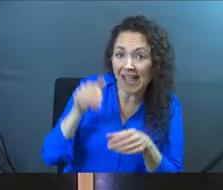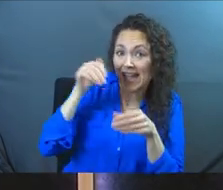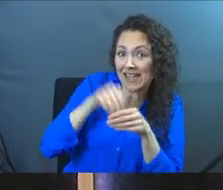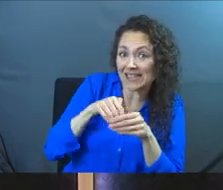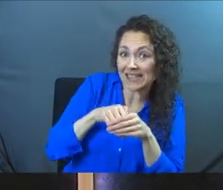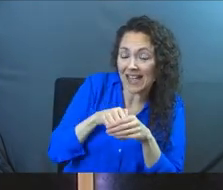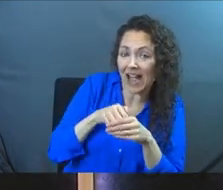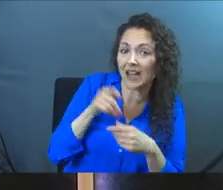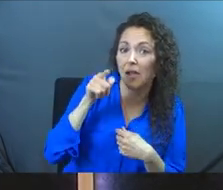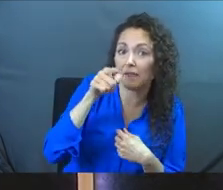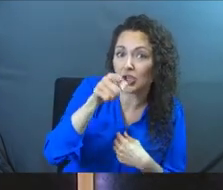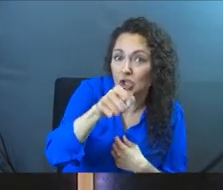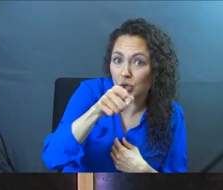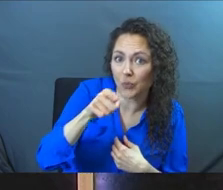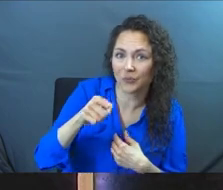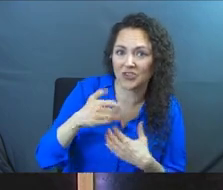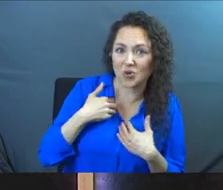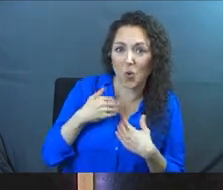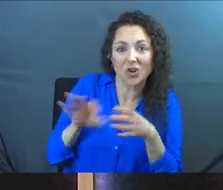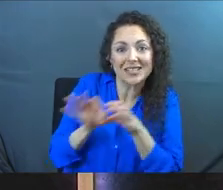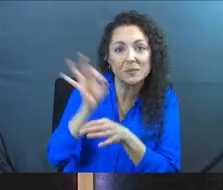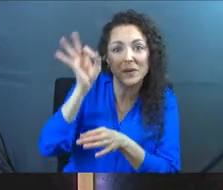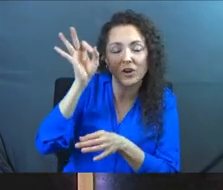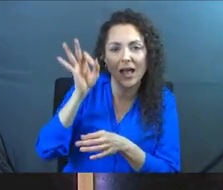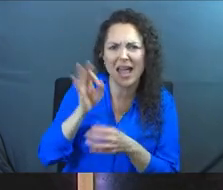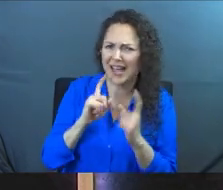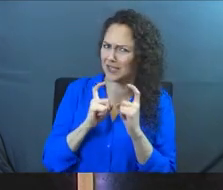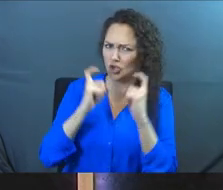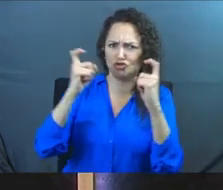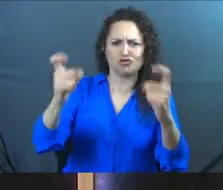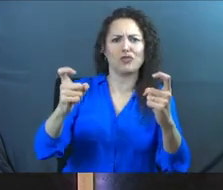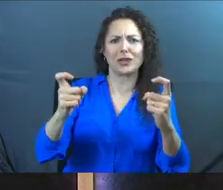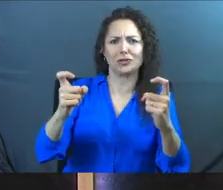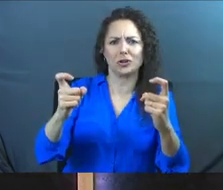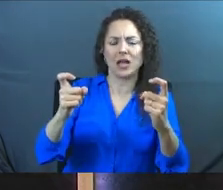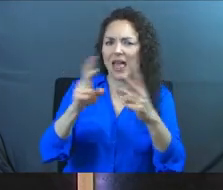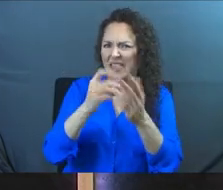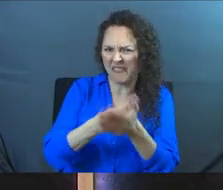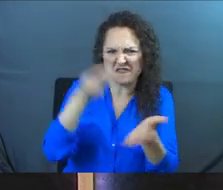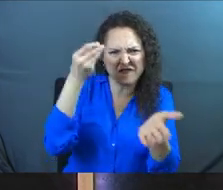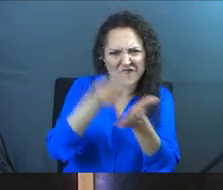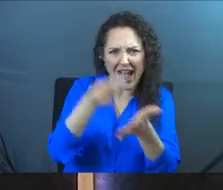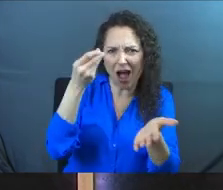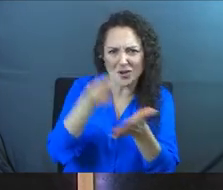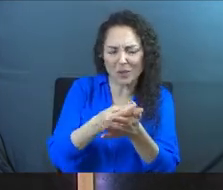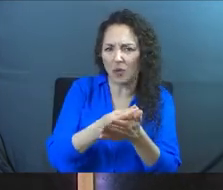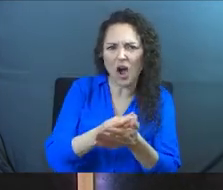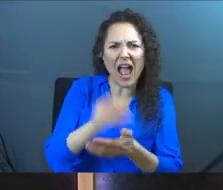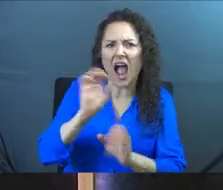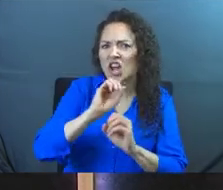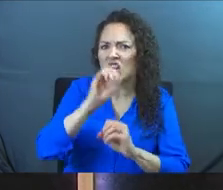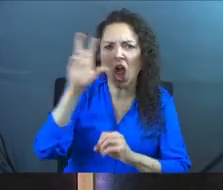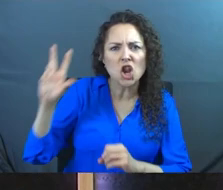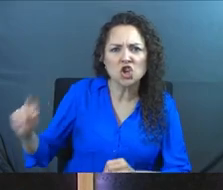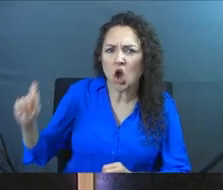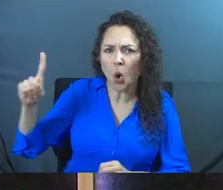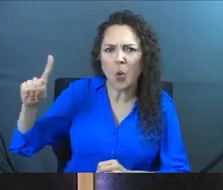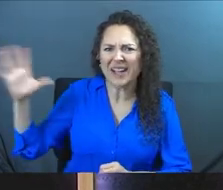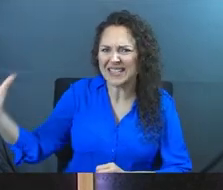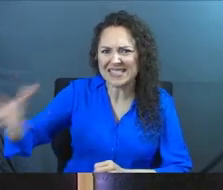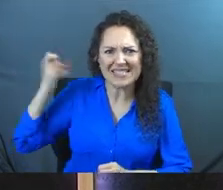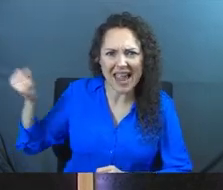something happening in you. And that's a treasure. That's valuable. That can't be taken away from you, because it's